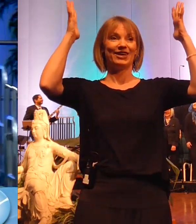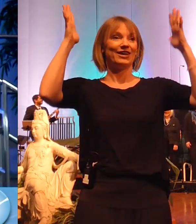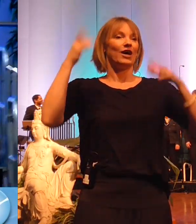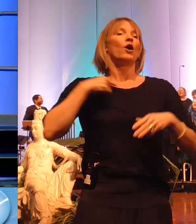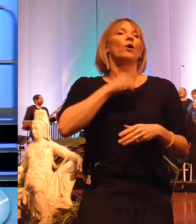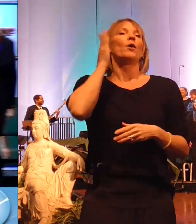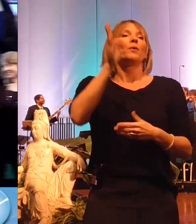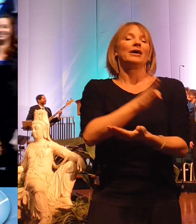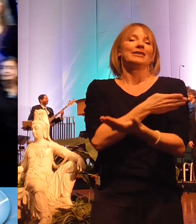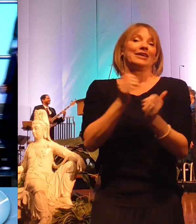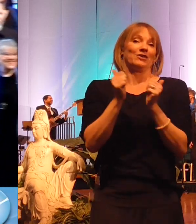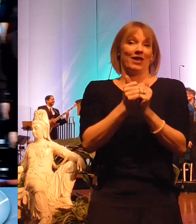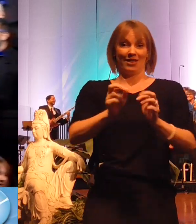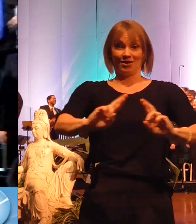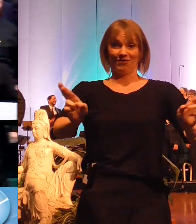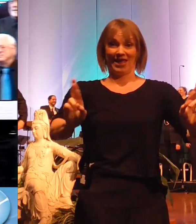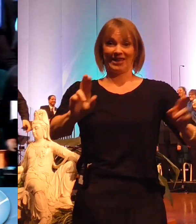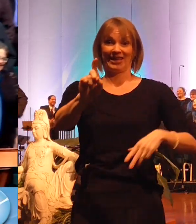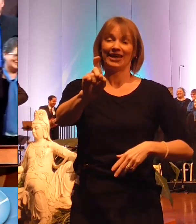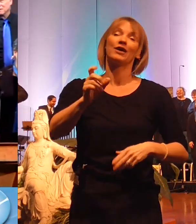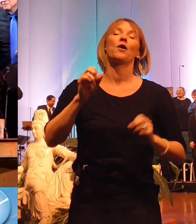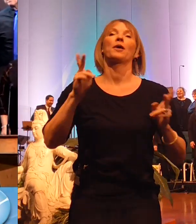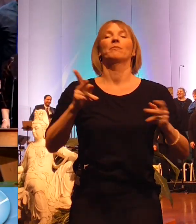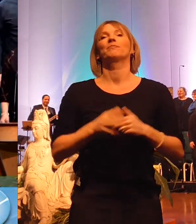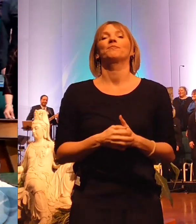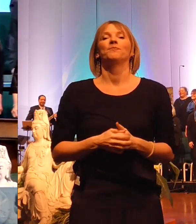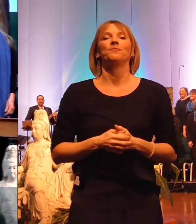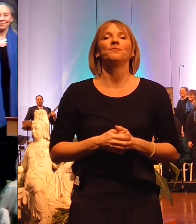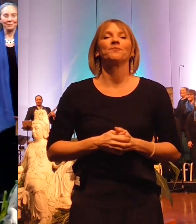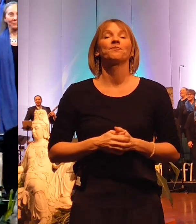So we're all going to sing together. You ready? Here we go.